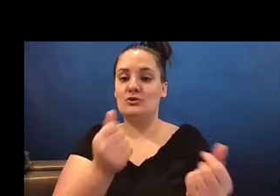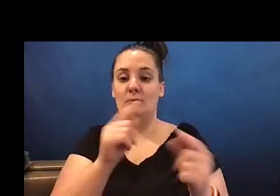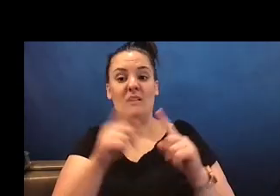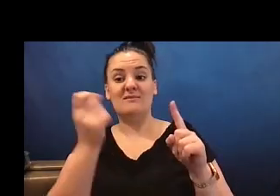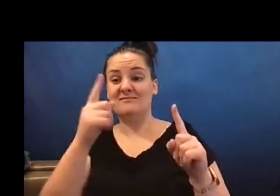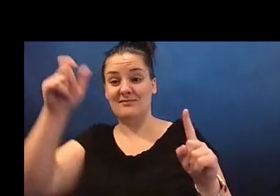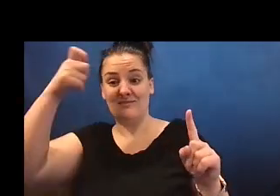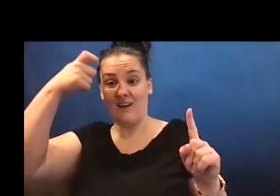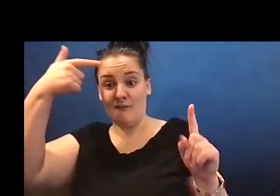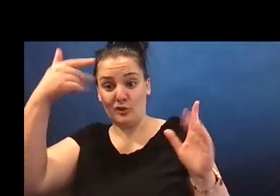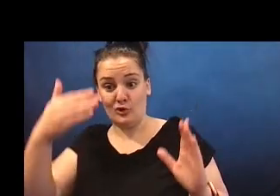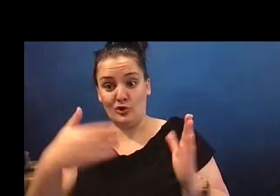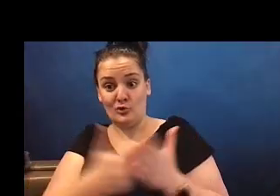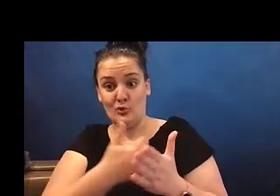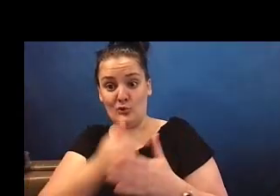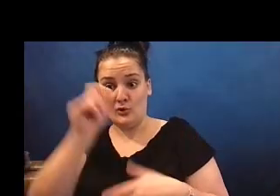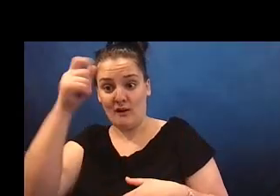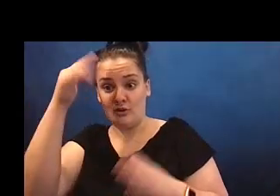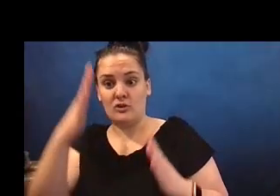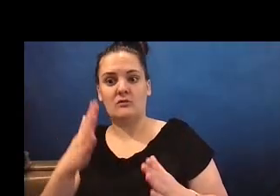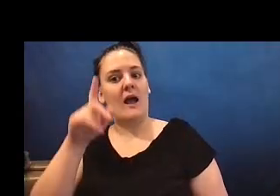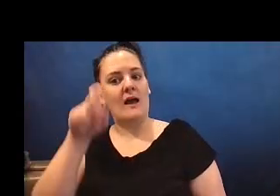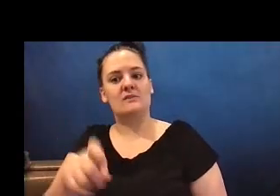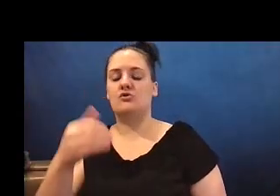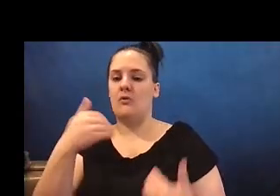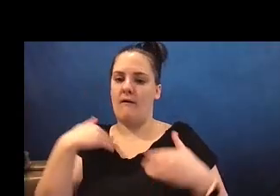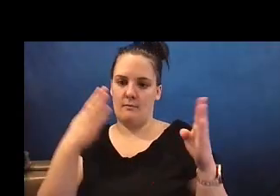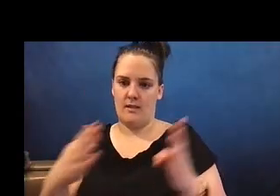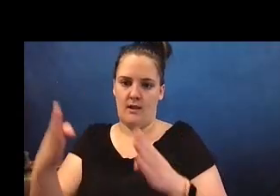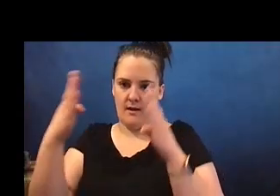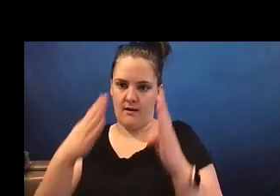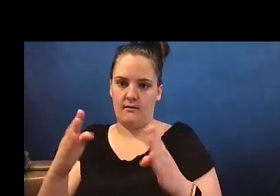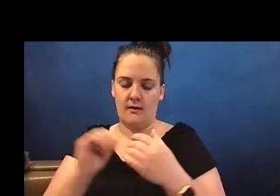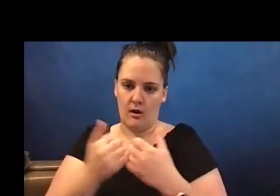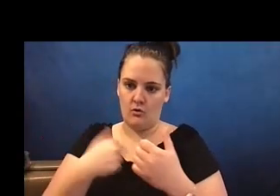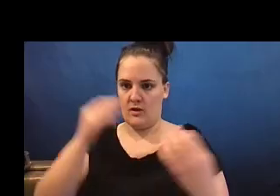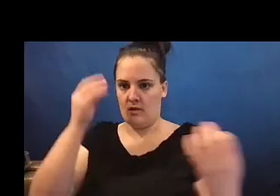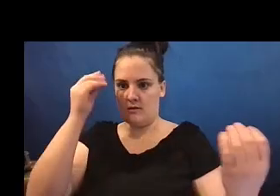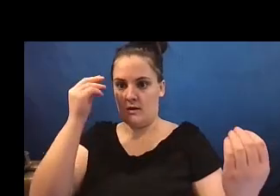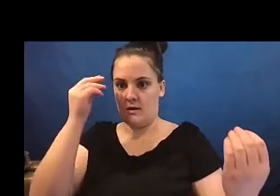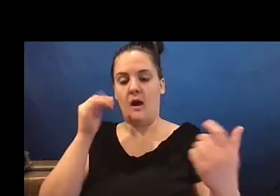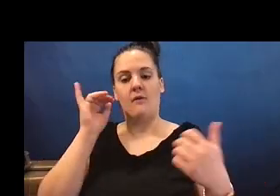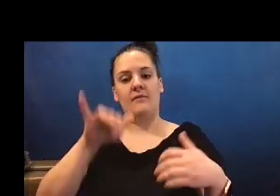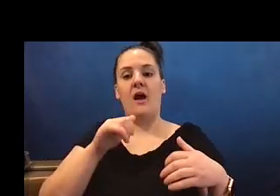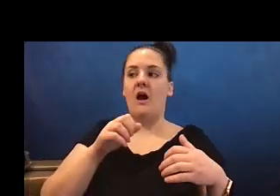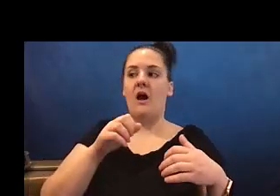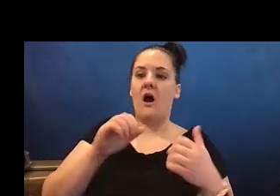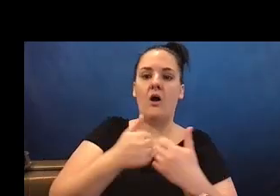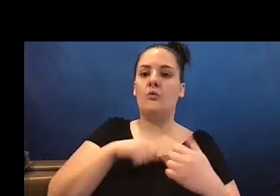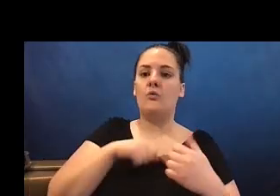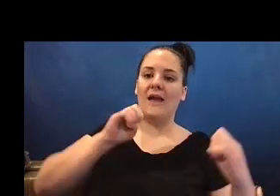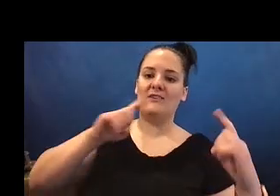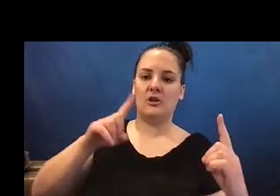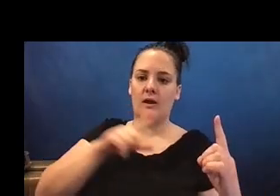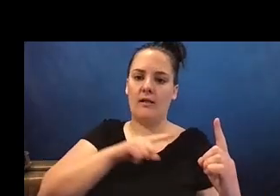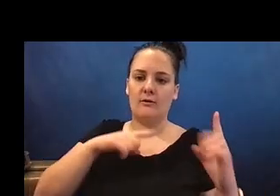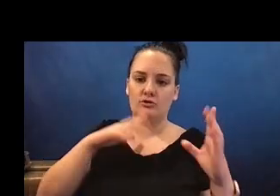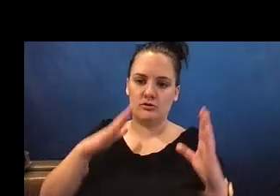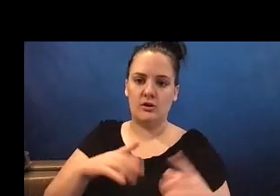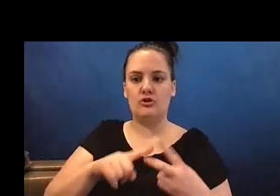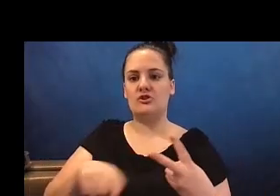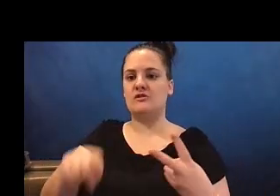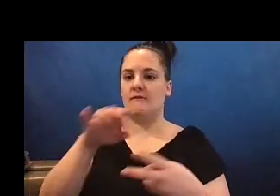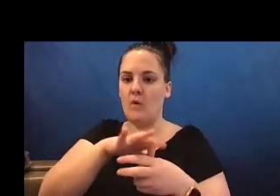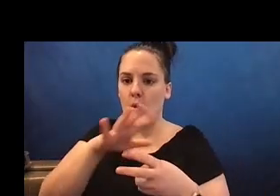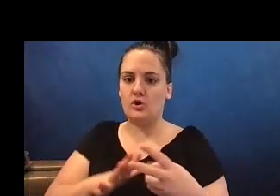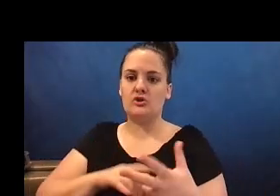have a blueprint to help us all think about, again, educating the legislators, educating the voters,